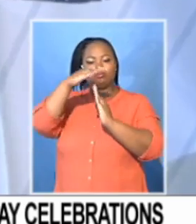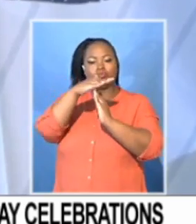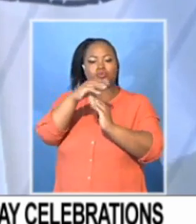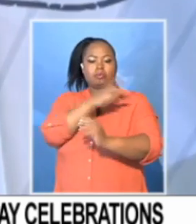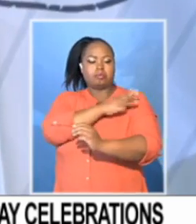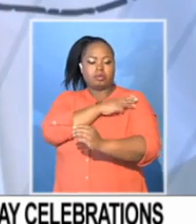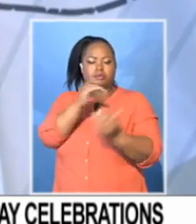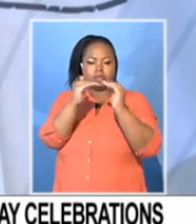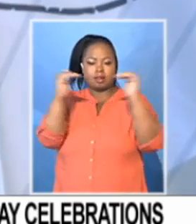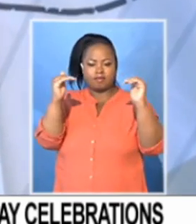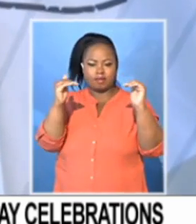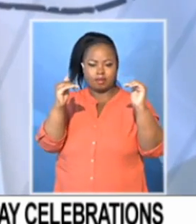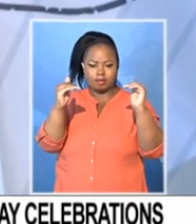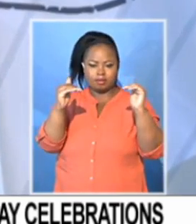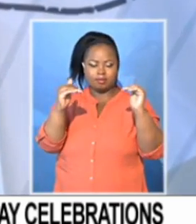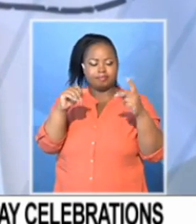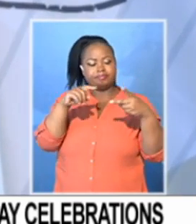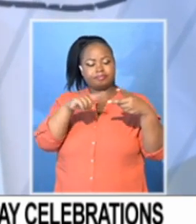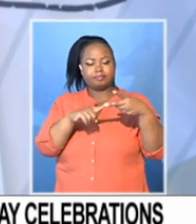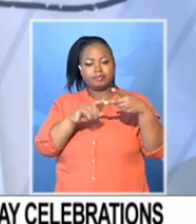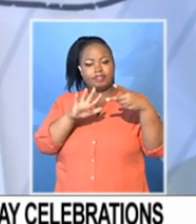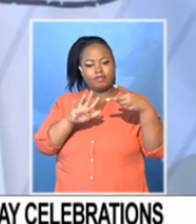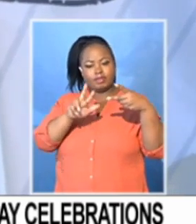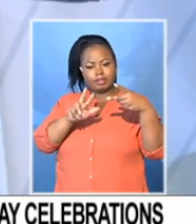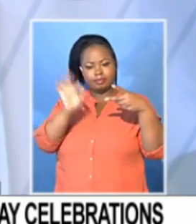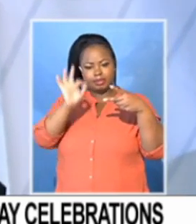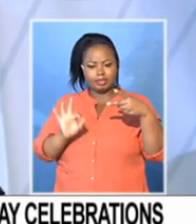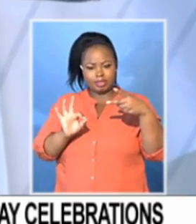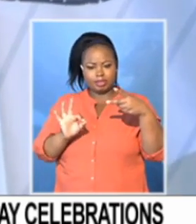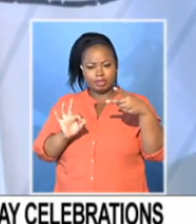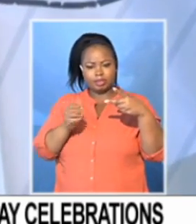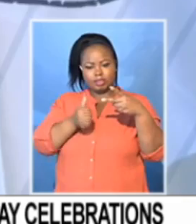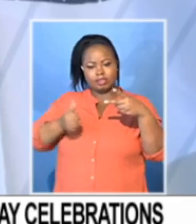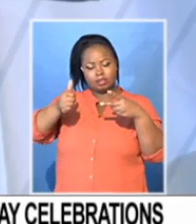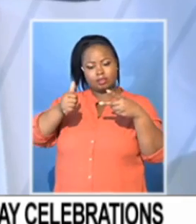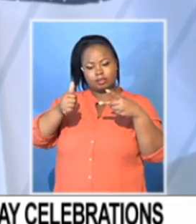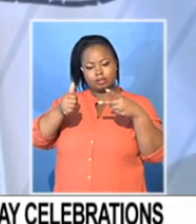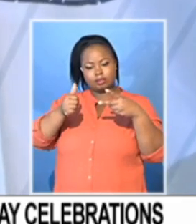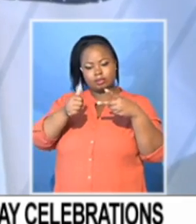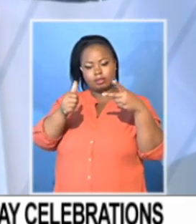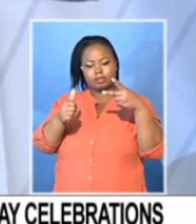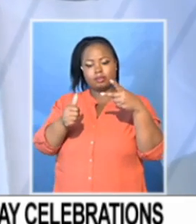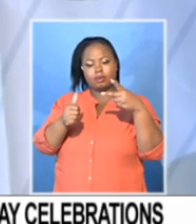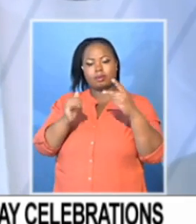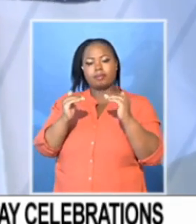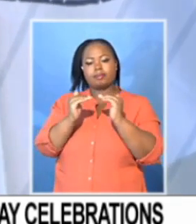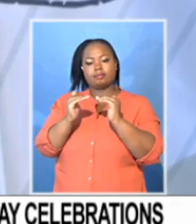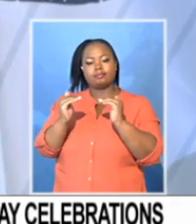level and 58% at senior management